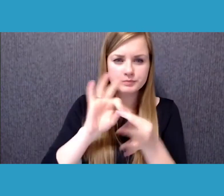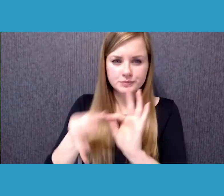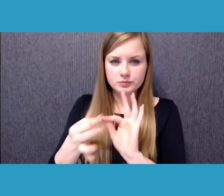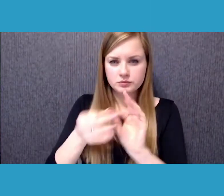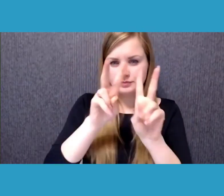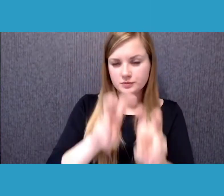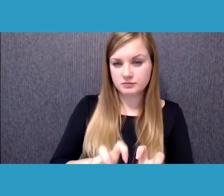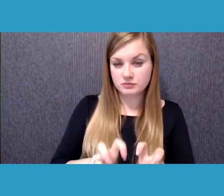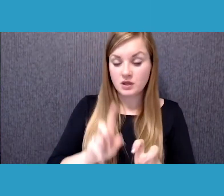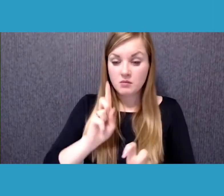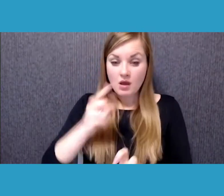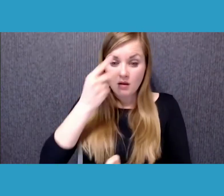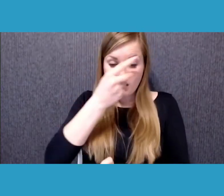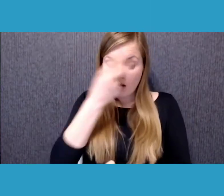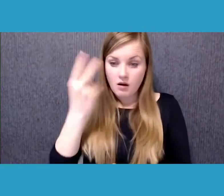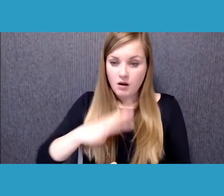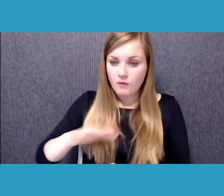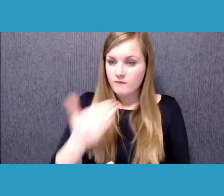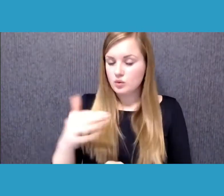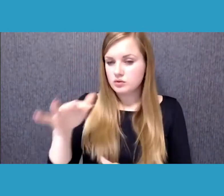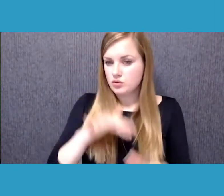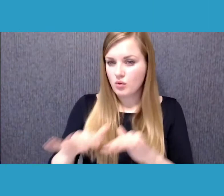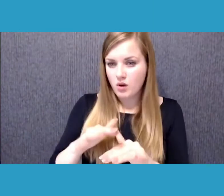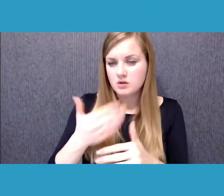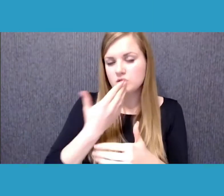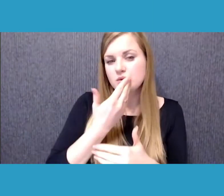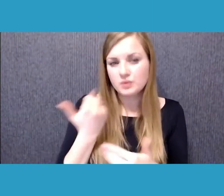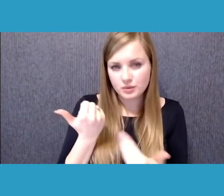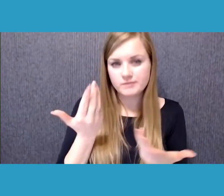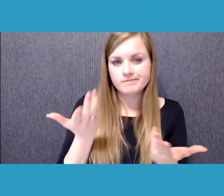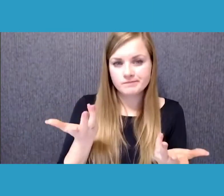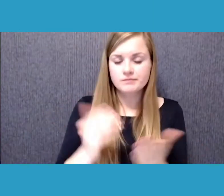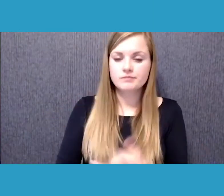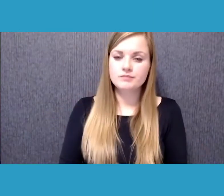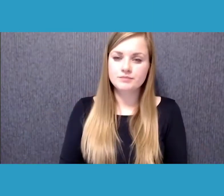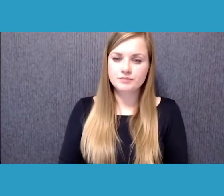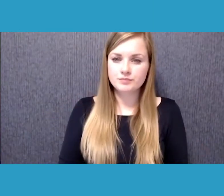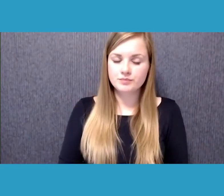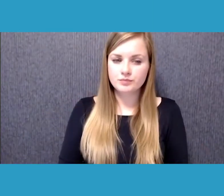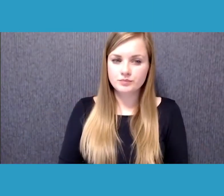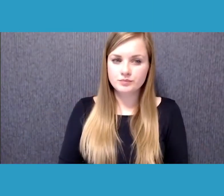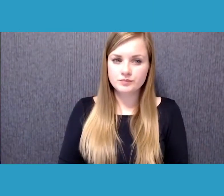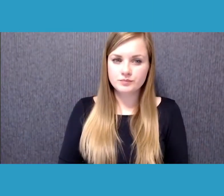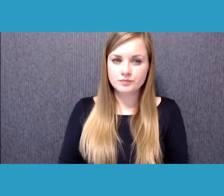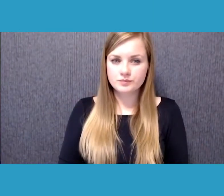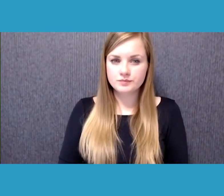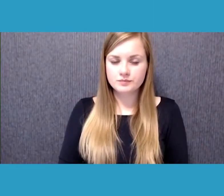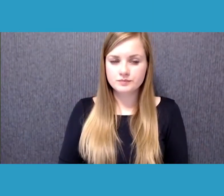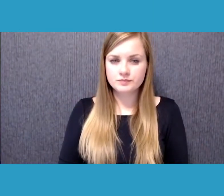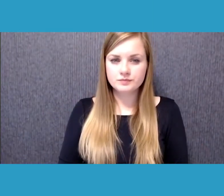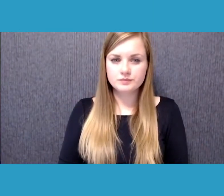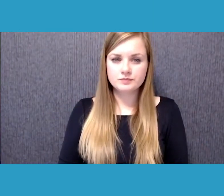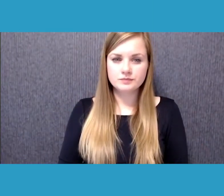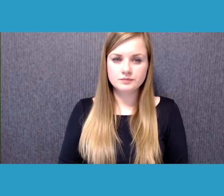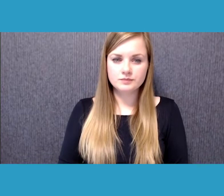motivation, such as anti-Semitic. What I would find very useful is, at least on a practical level, to minimize